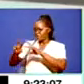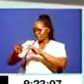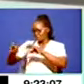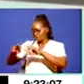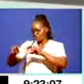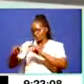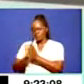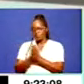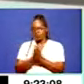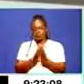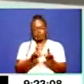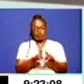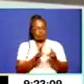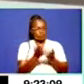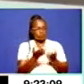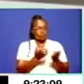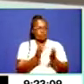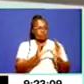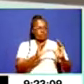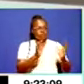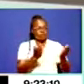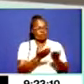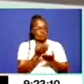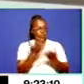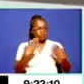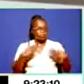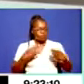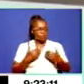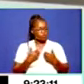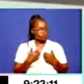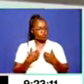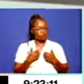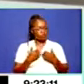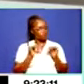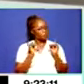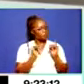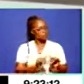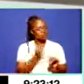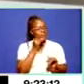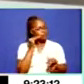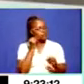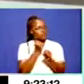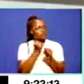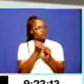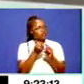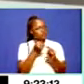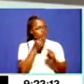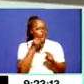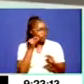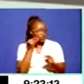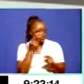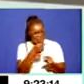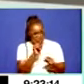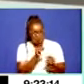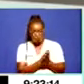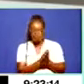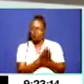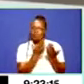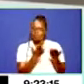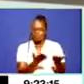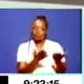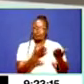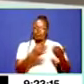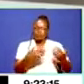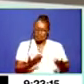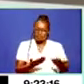being used in the business world, the fact that people have to stay at home and work from home, sure. Now, was this how things